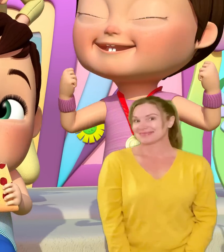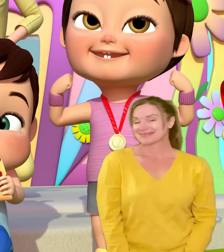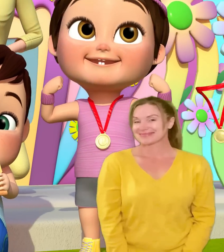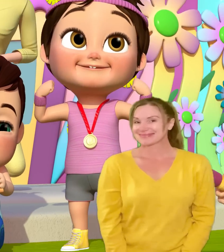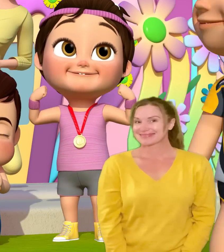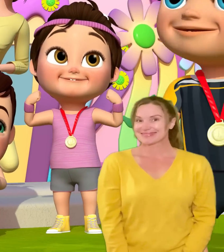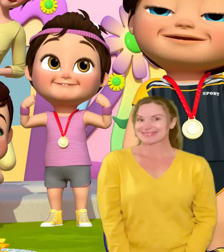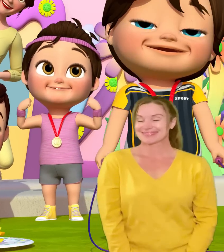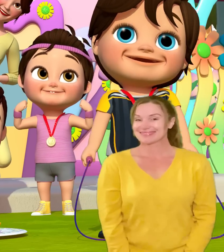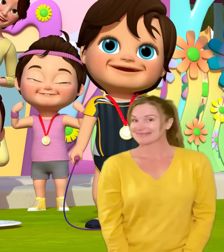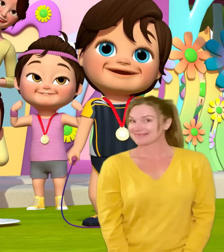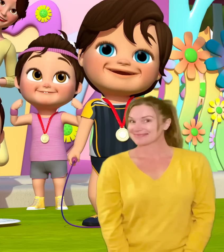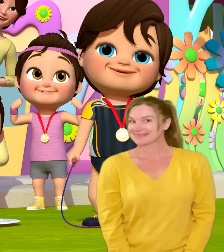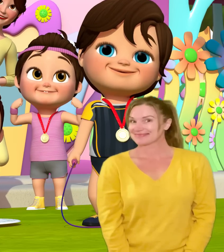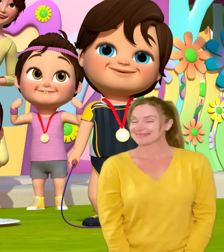after